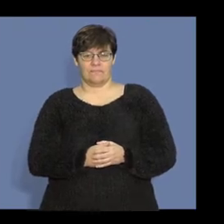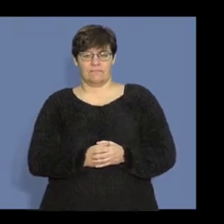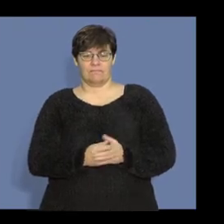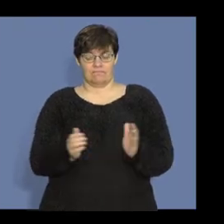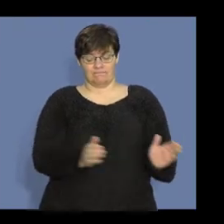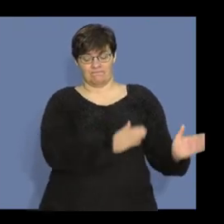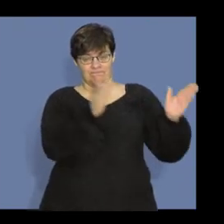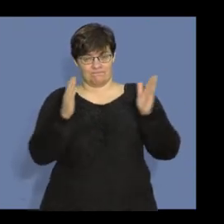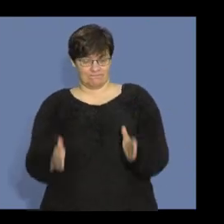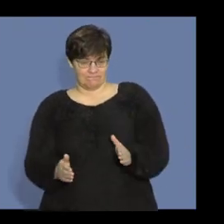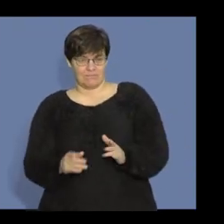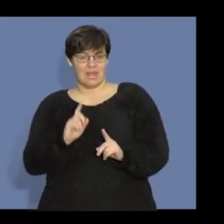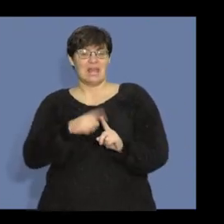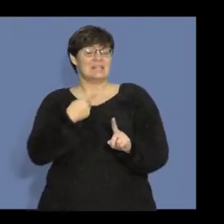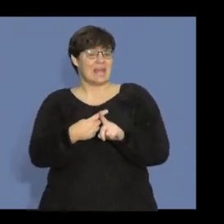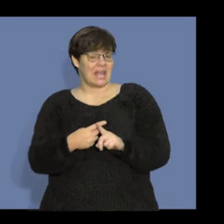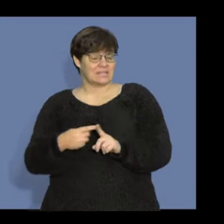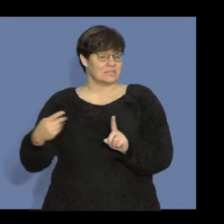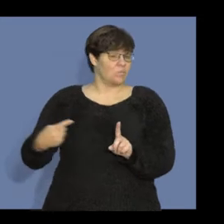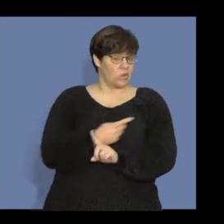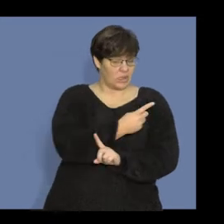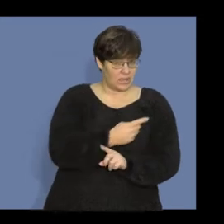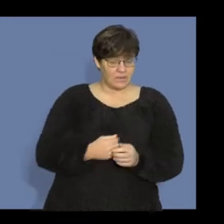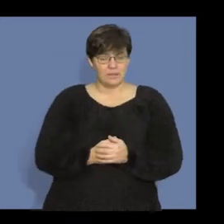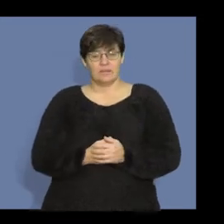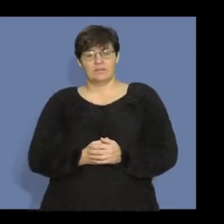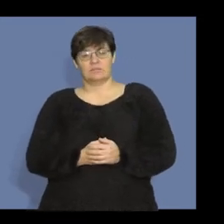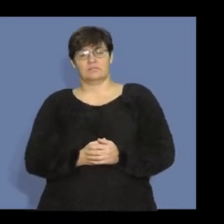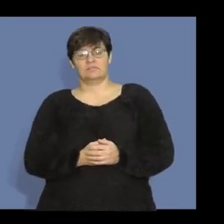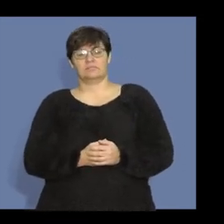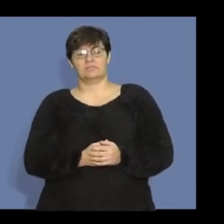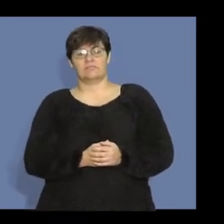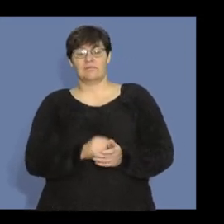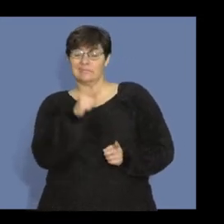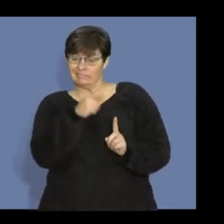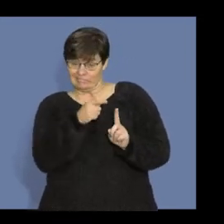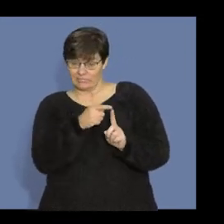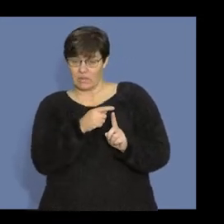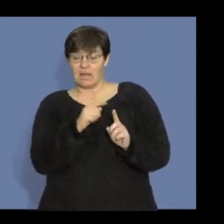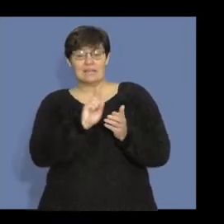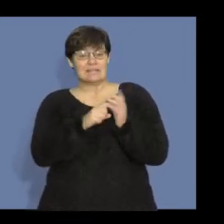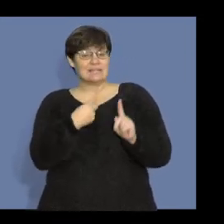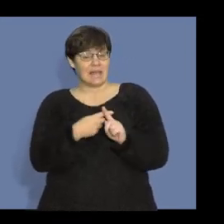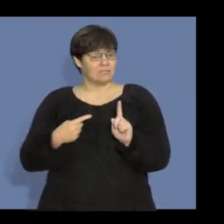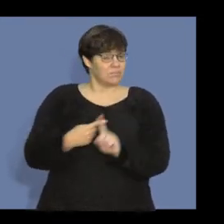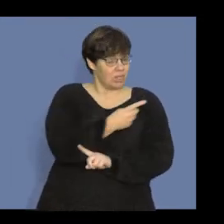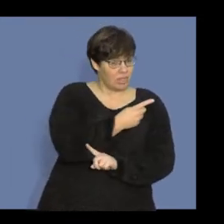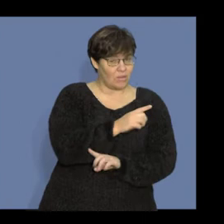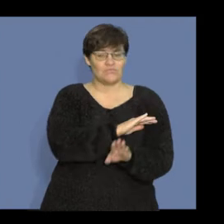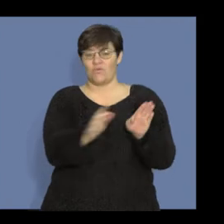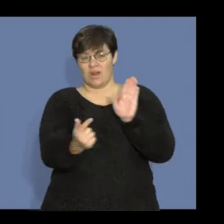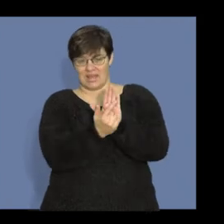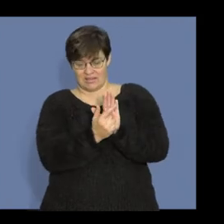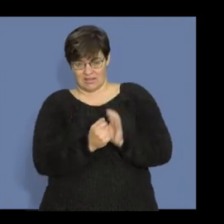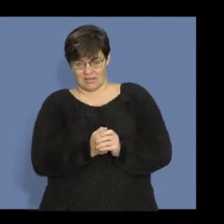Let's look at another form of tax evasion, which we know, we've said that it is illegal, right? Failure to